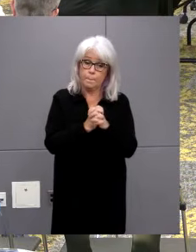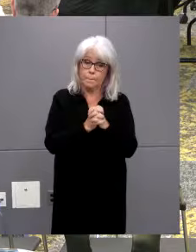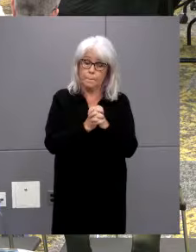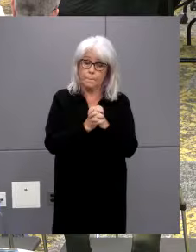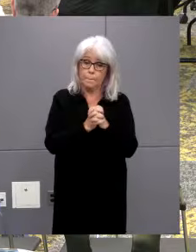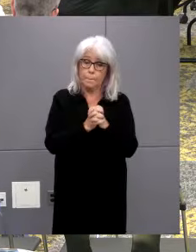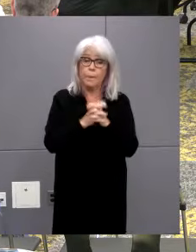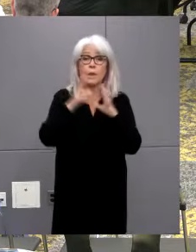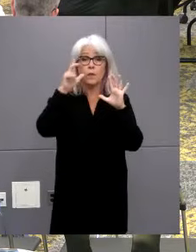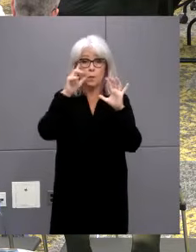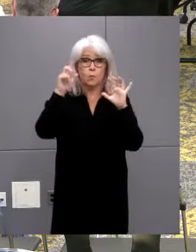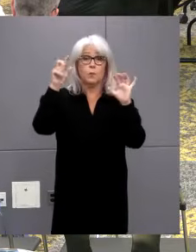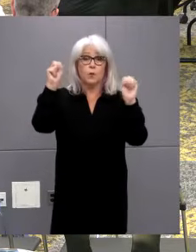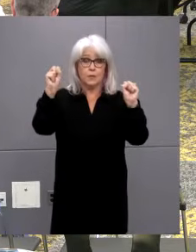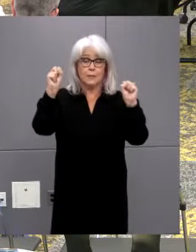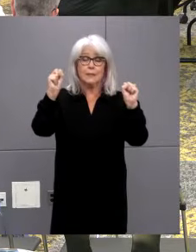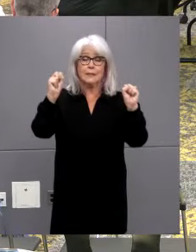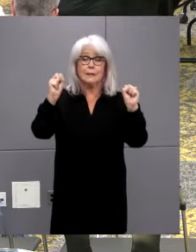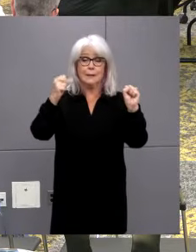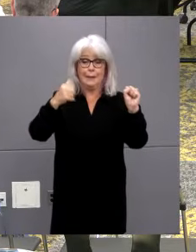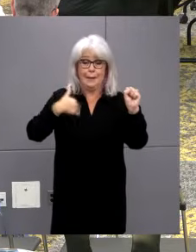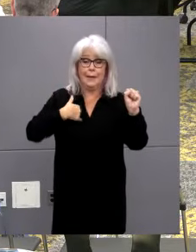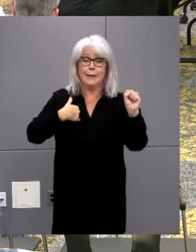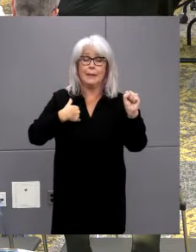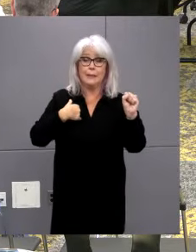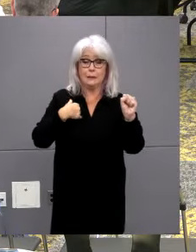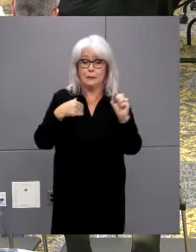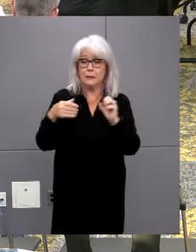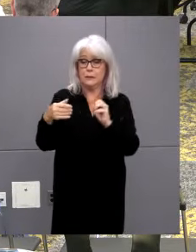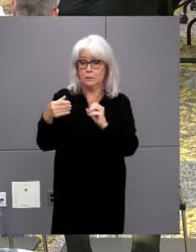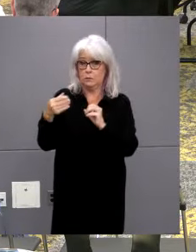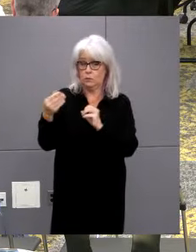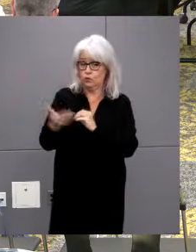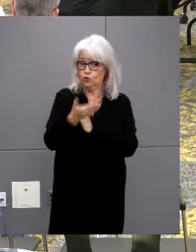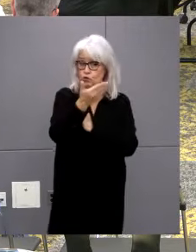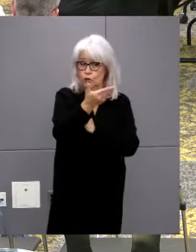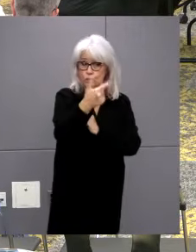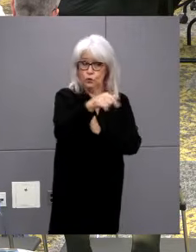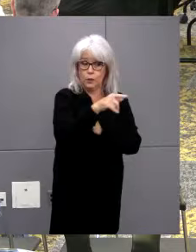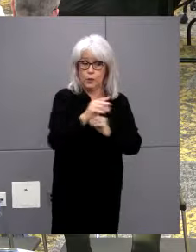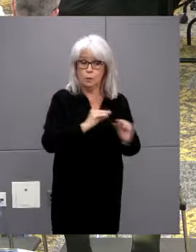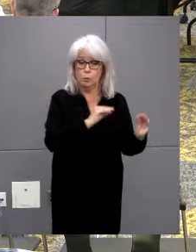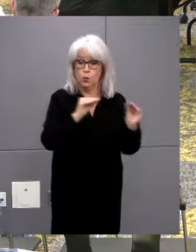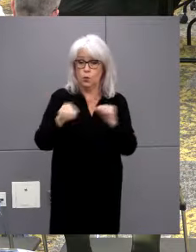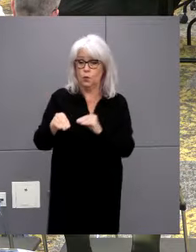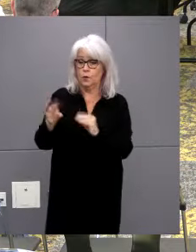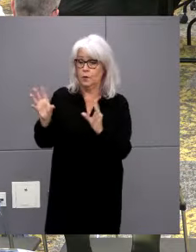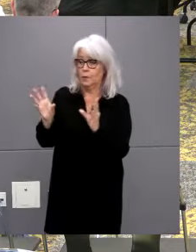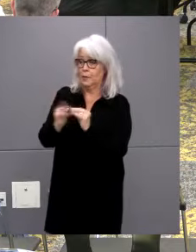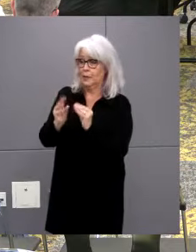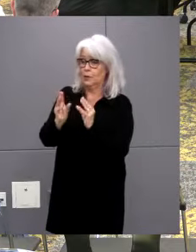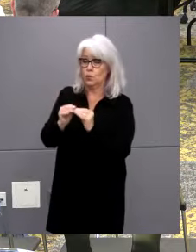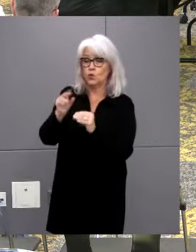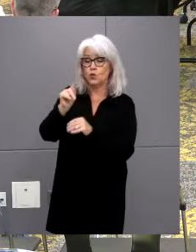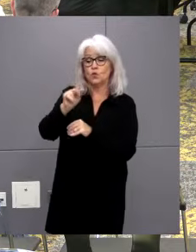The president had suggested we move meetings to Trustee Hall, and